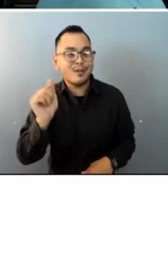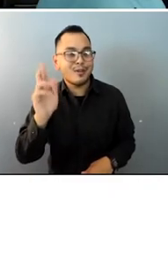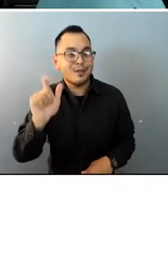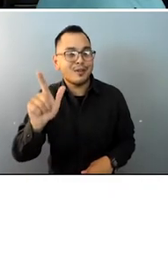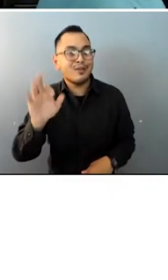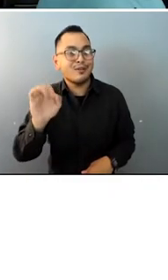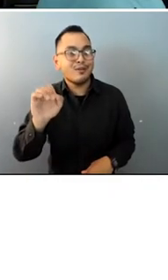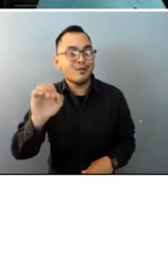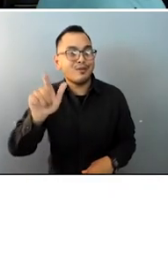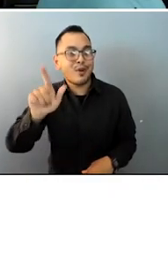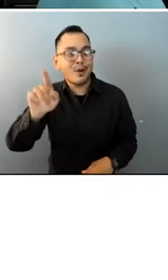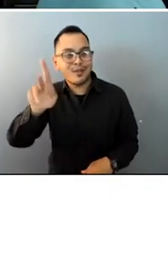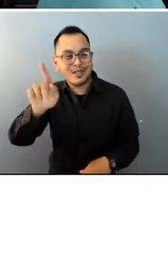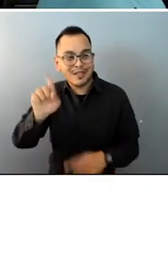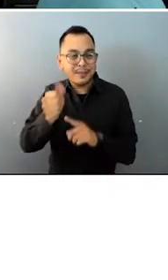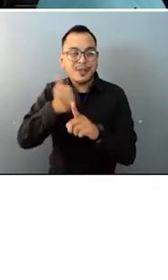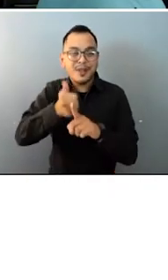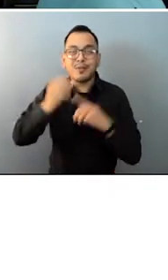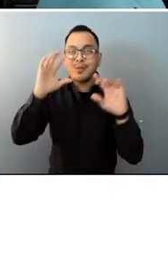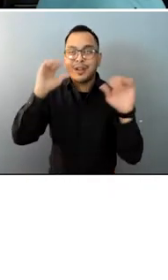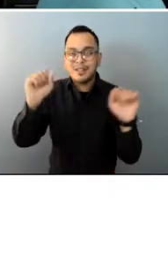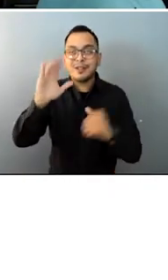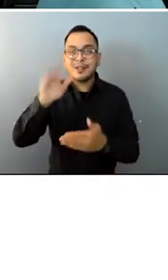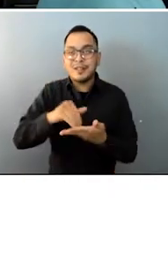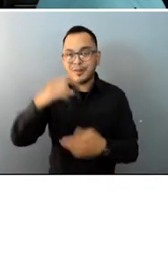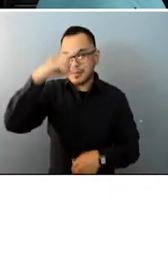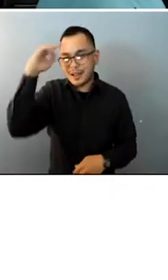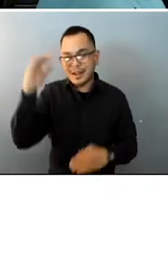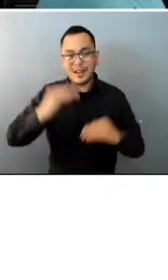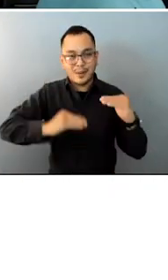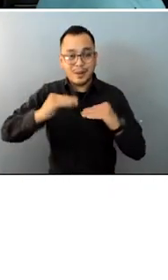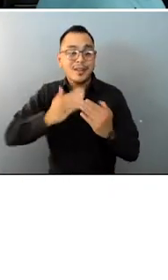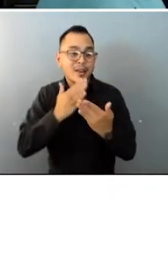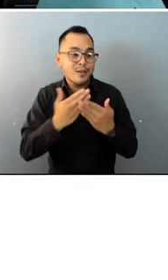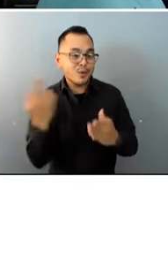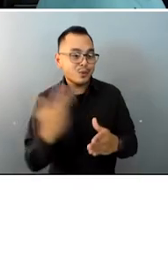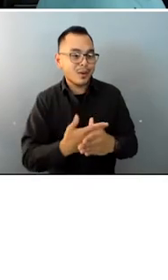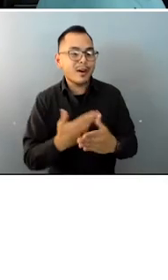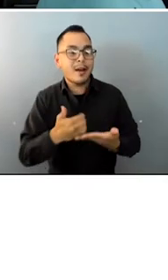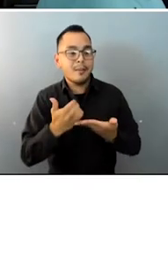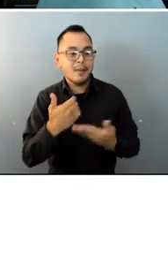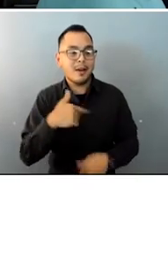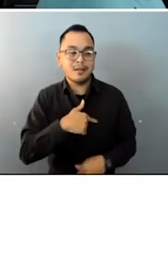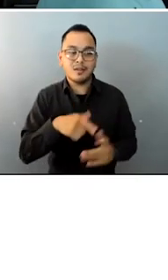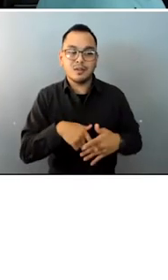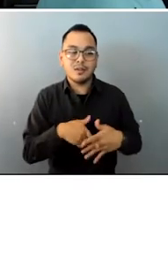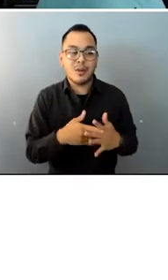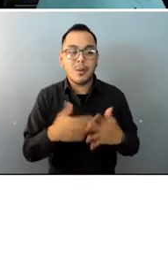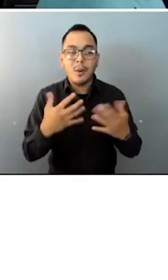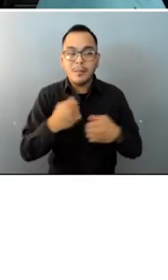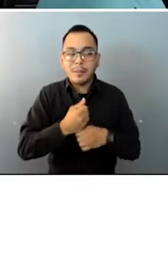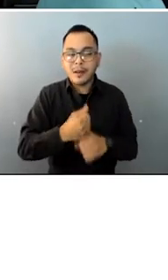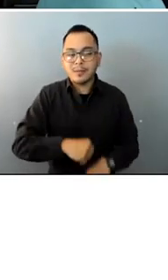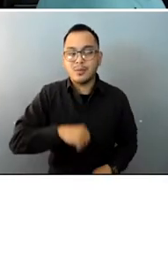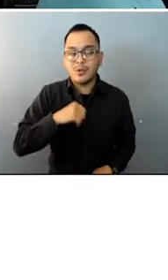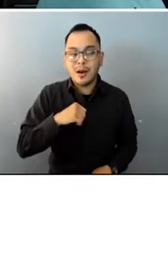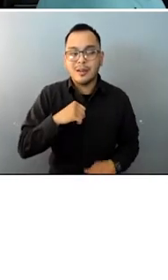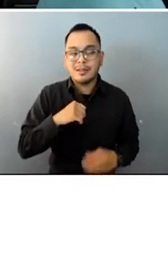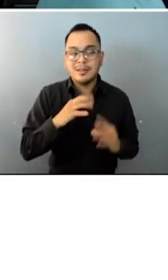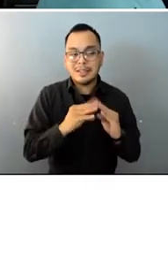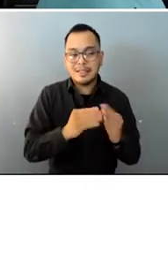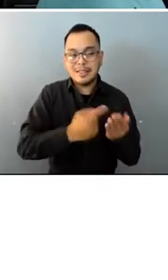time. Earl Folks, president of the Center for Black Equity, thank you for joining me and for helping us to launch the What Makes